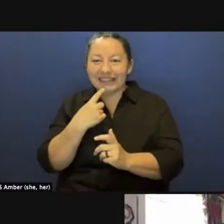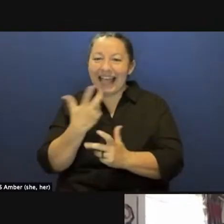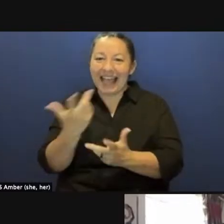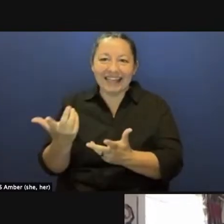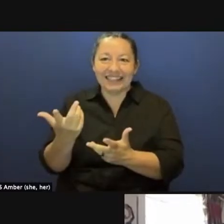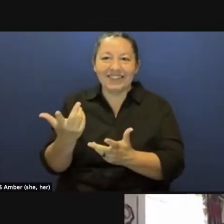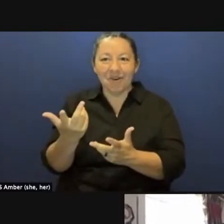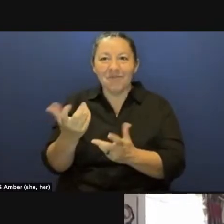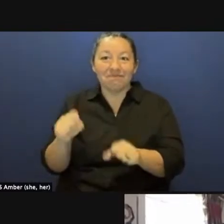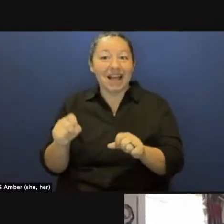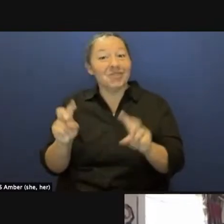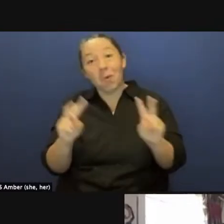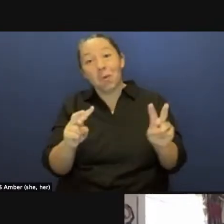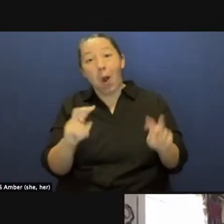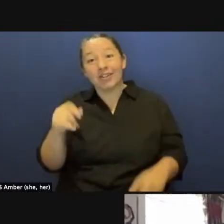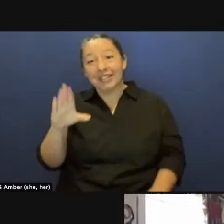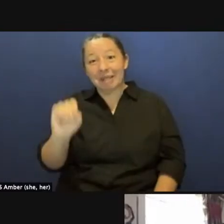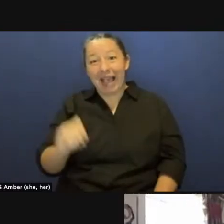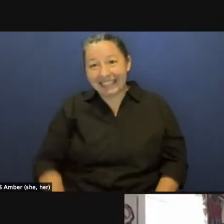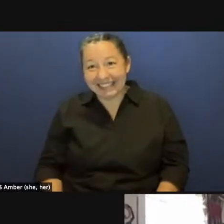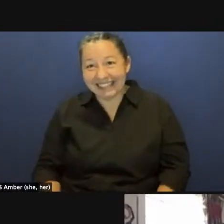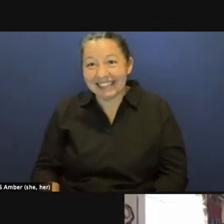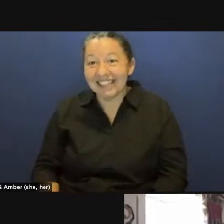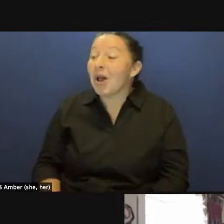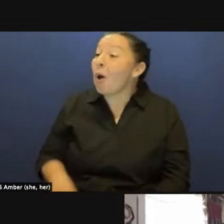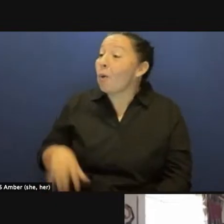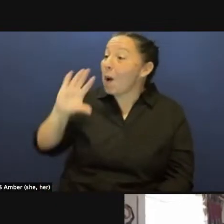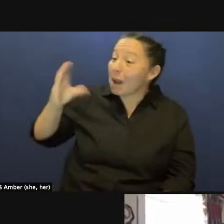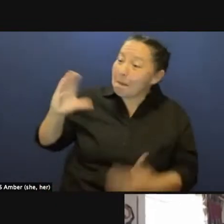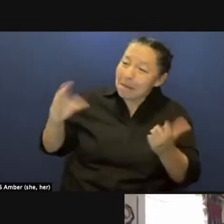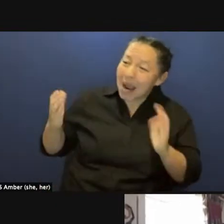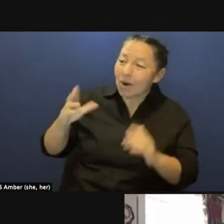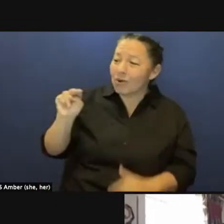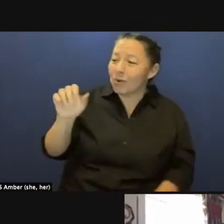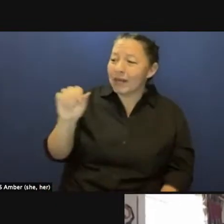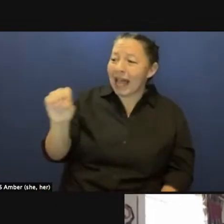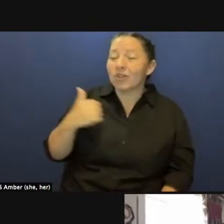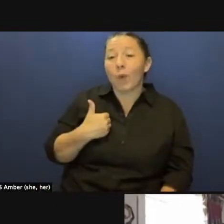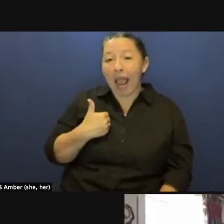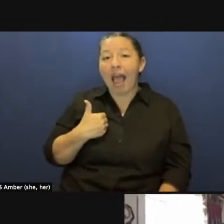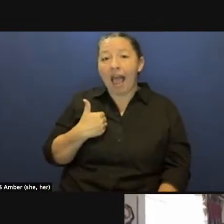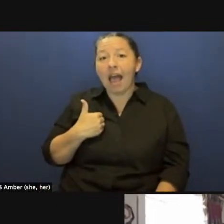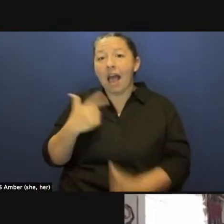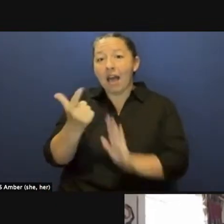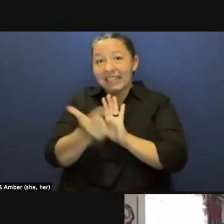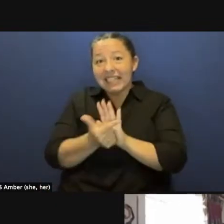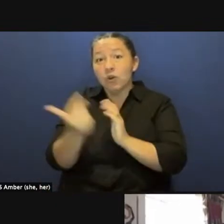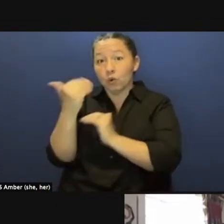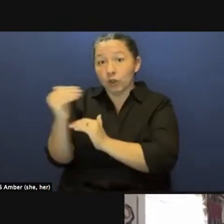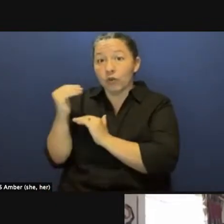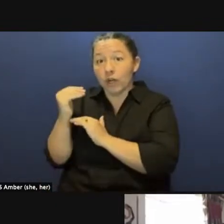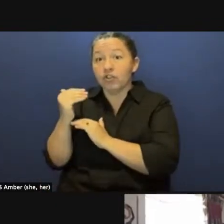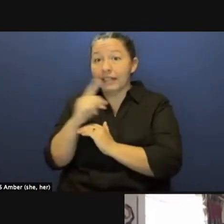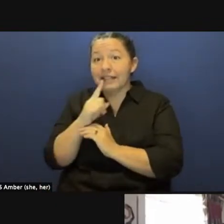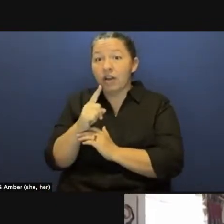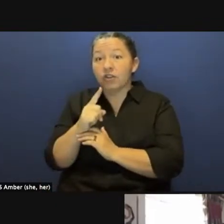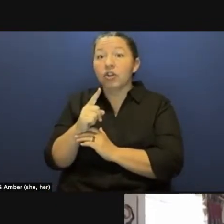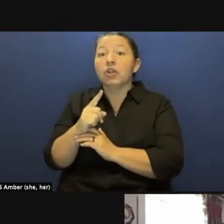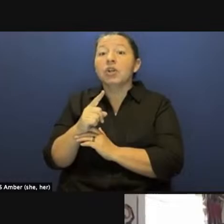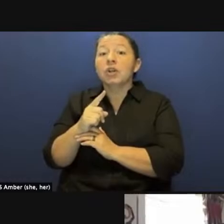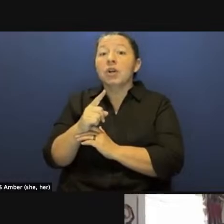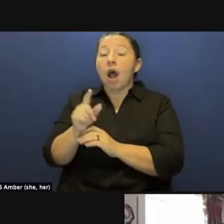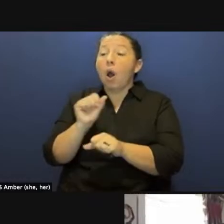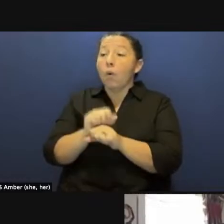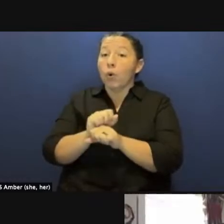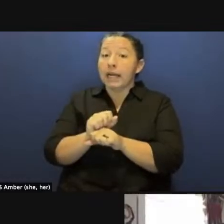space. Yeah, relative to NASA, we have, of course, legal restrictions working on a bilateral